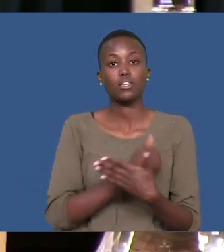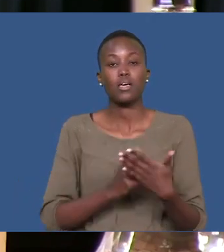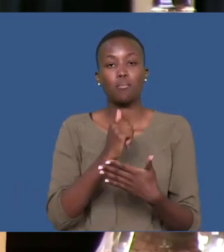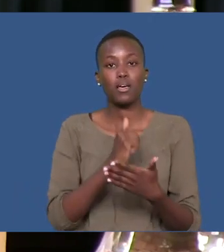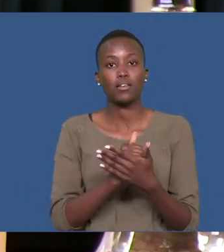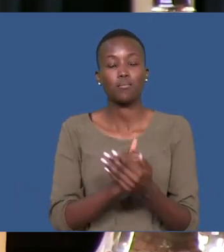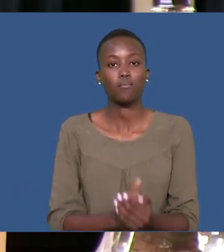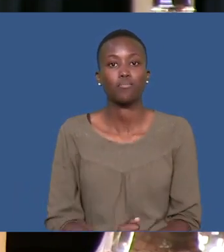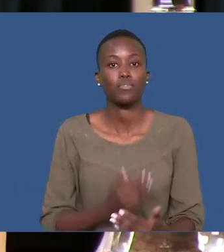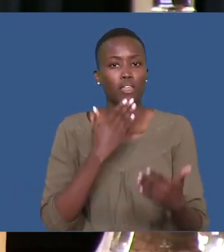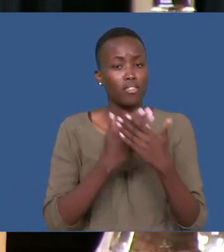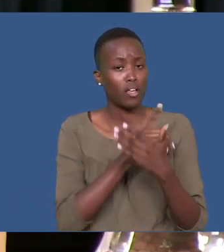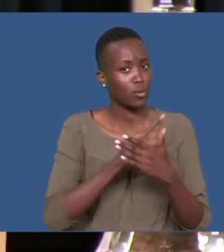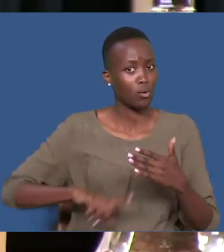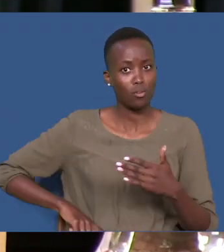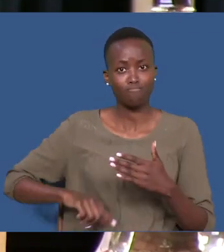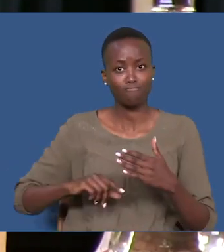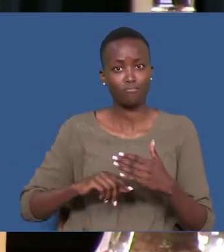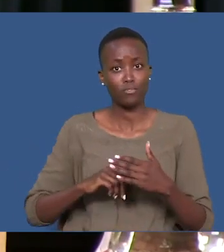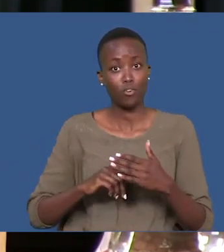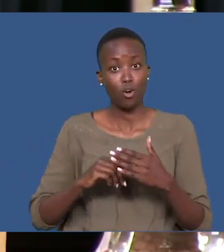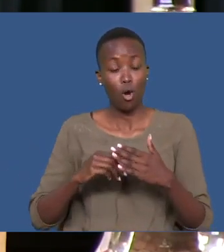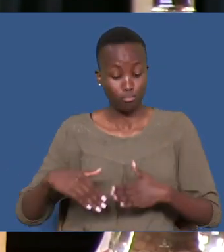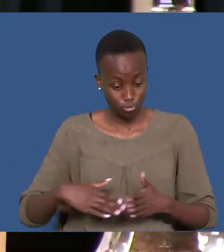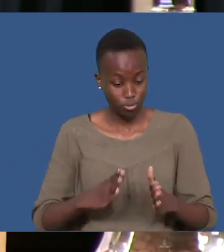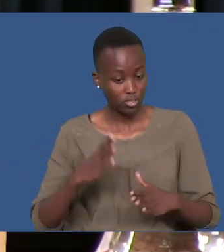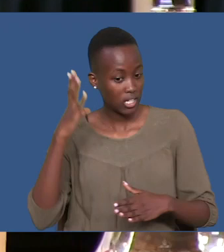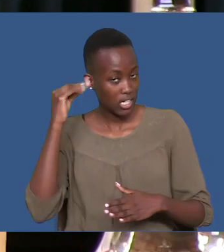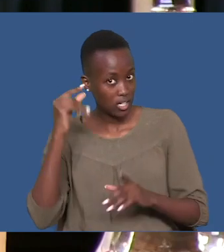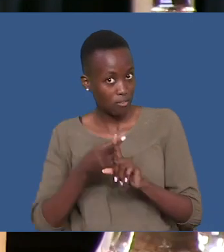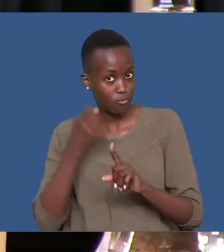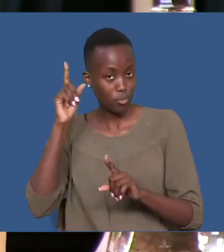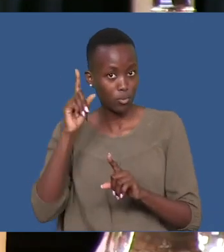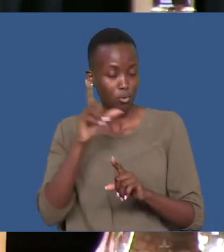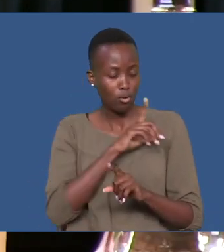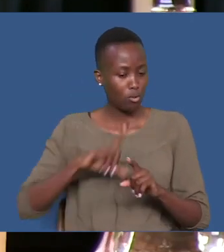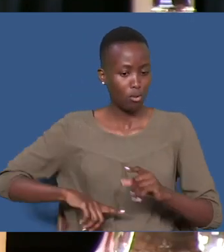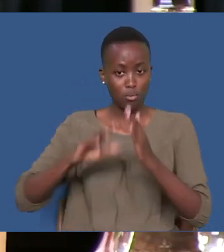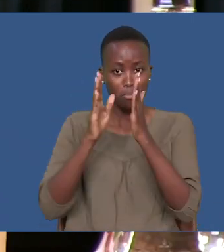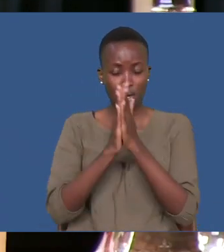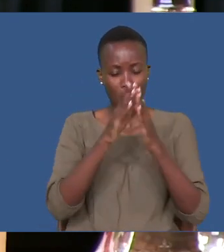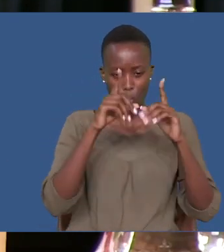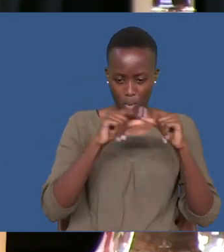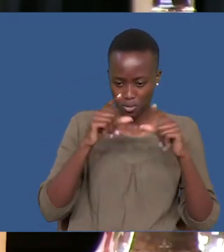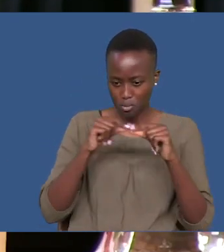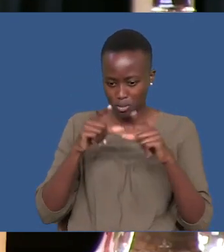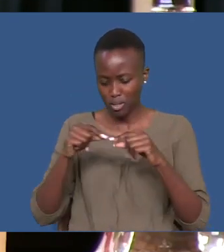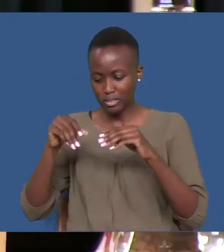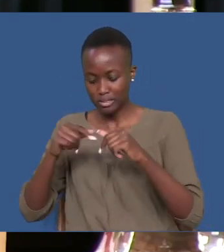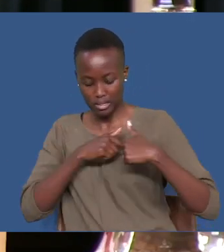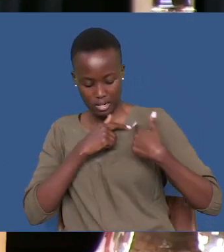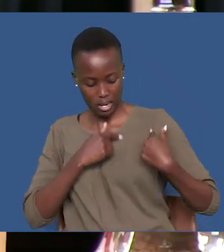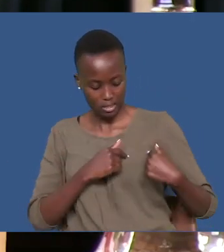Amen. We thank you, Lord, for giving us this chance to hear from you. We pray that these words are going to be a seed in our